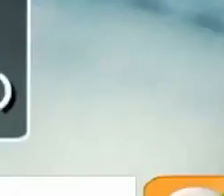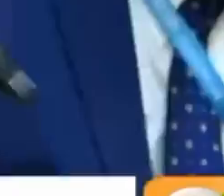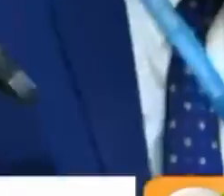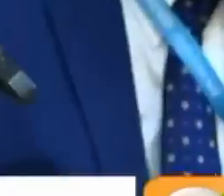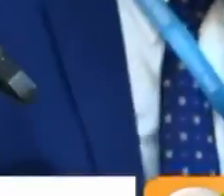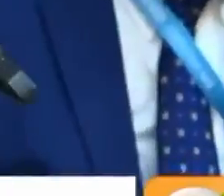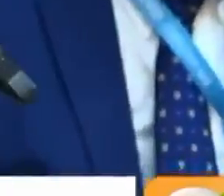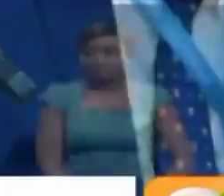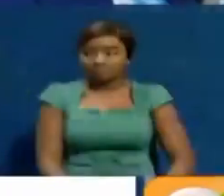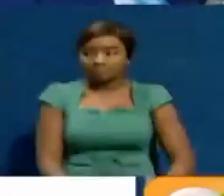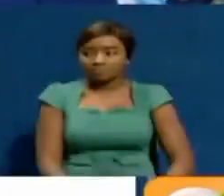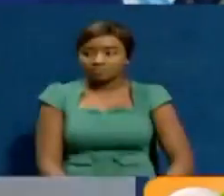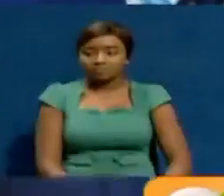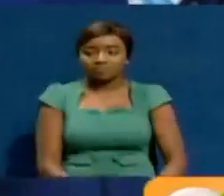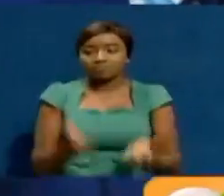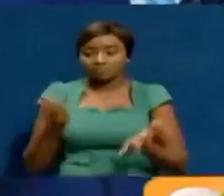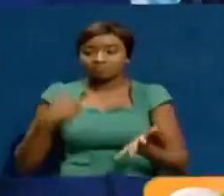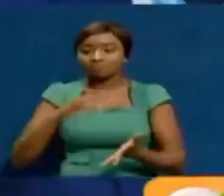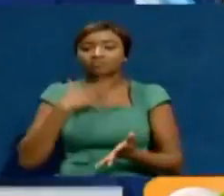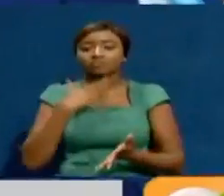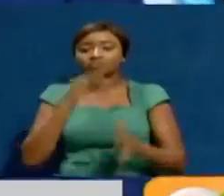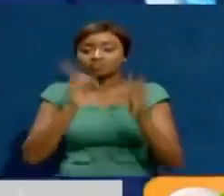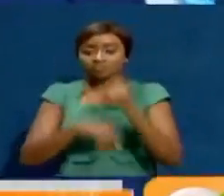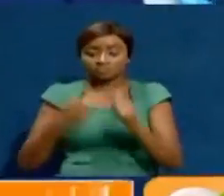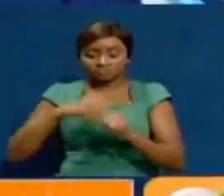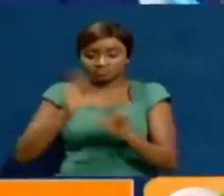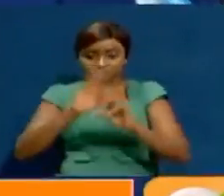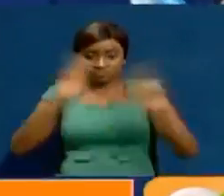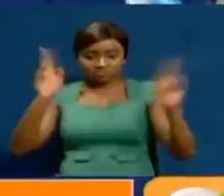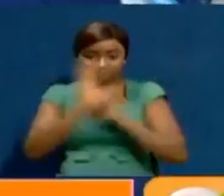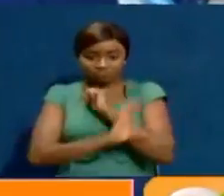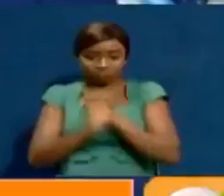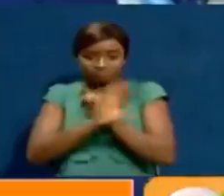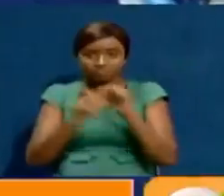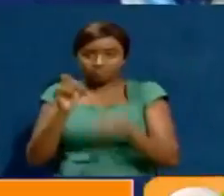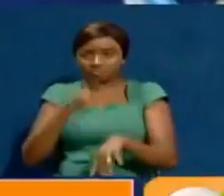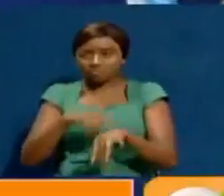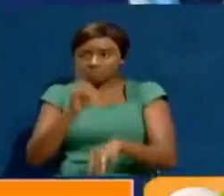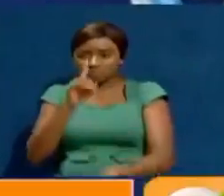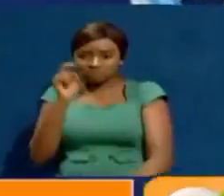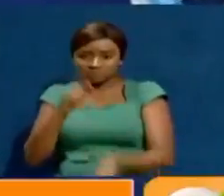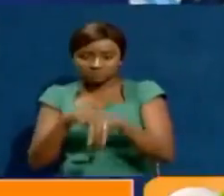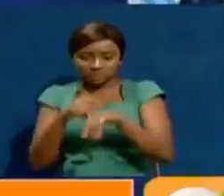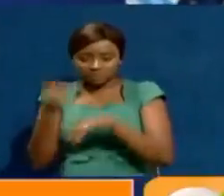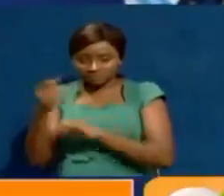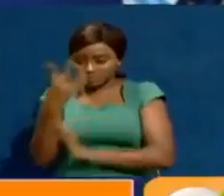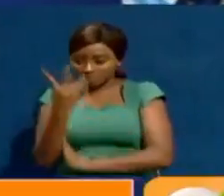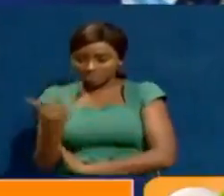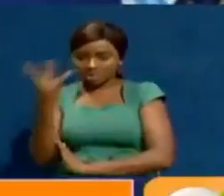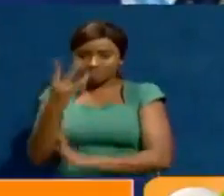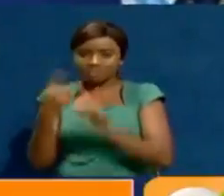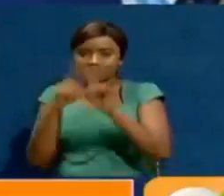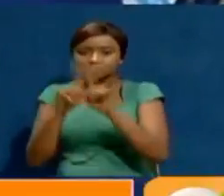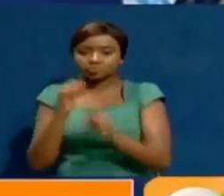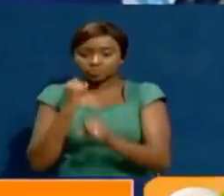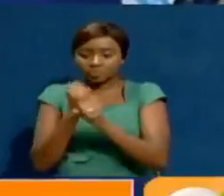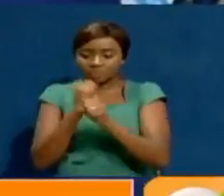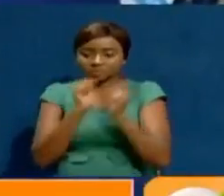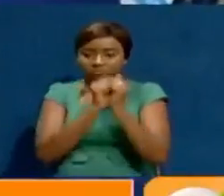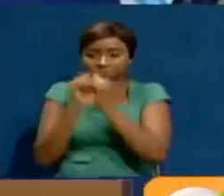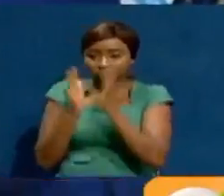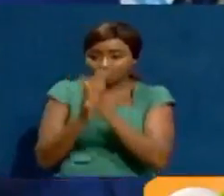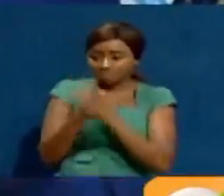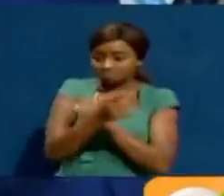are looking at being ready as a country by around April. But again, leveraging on our